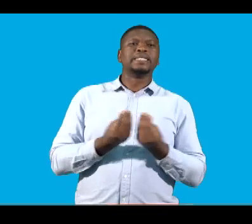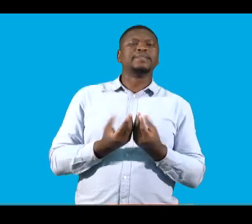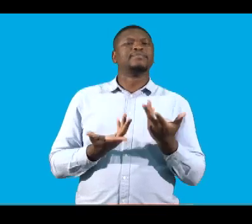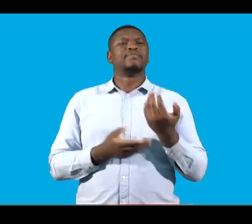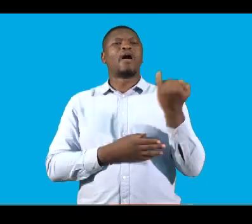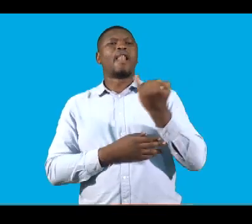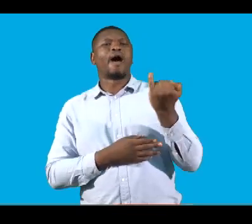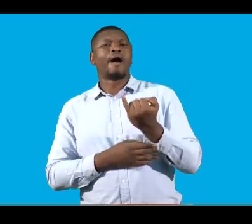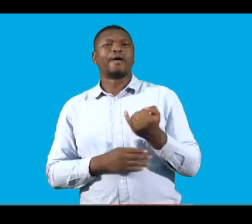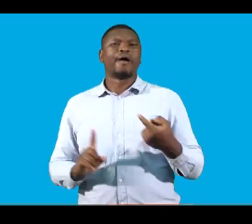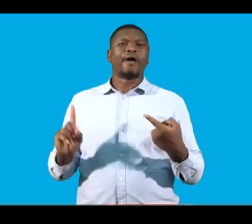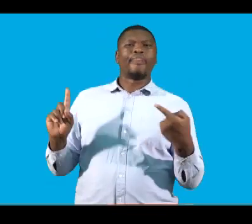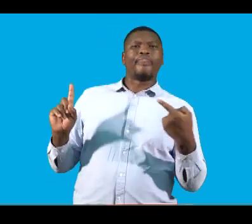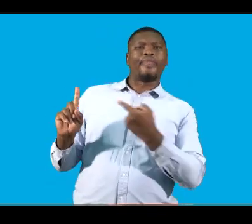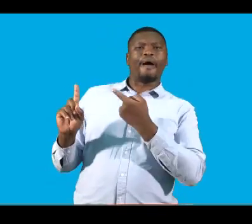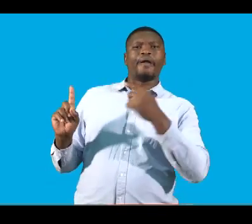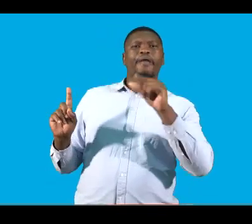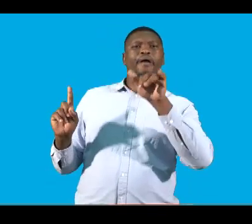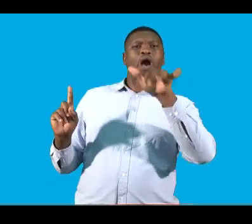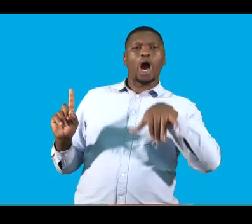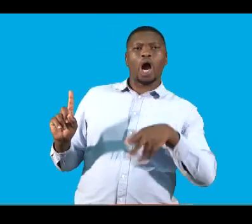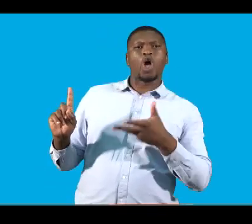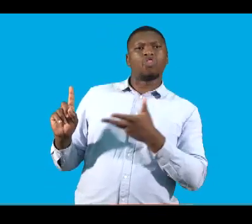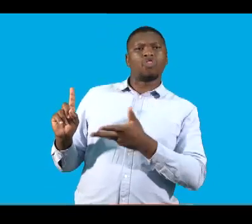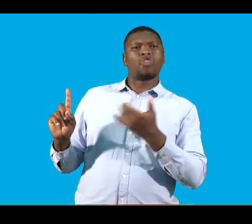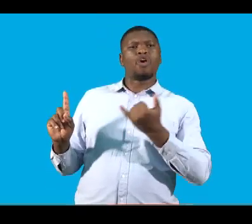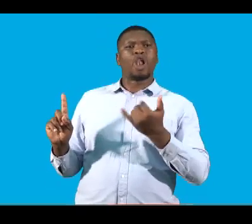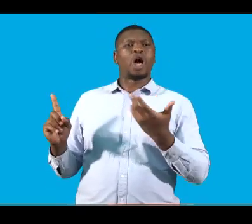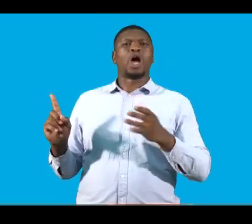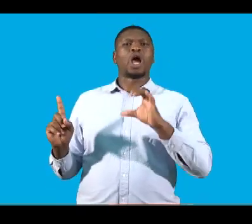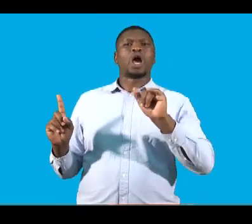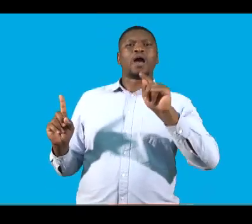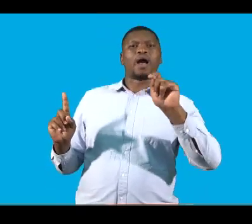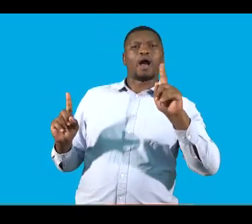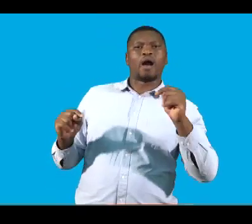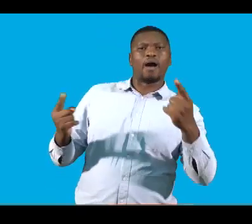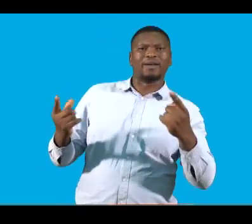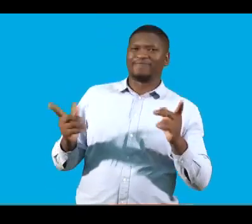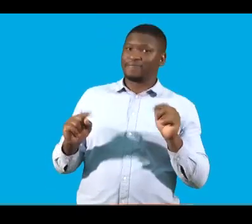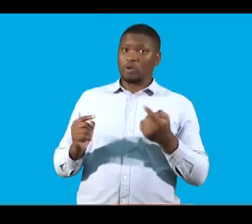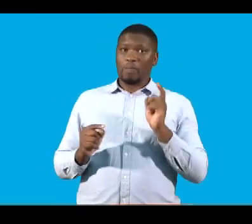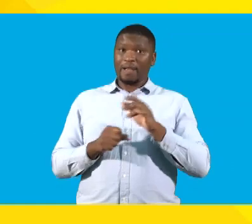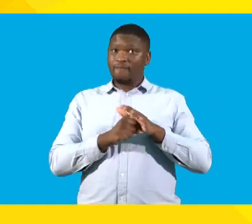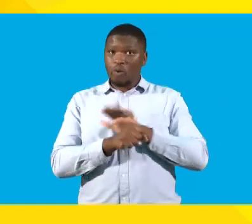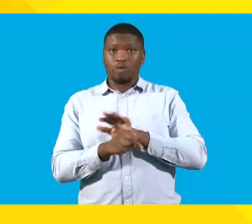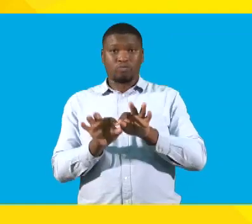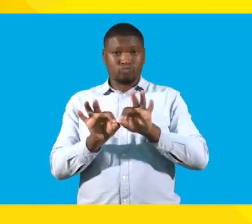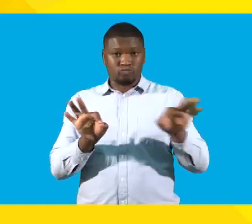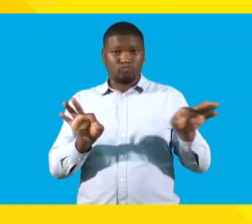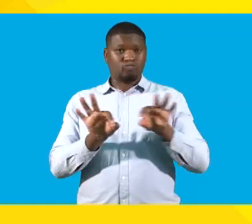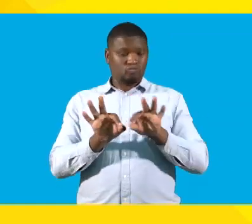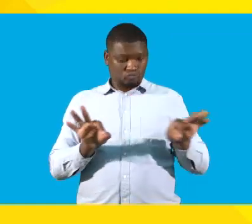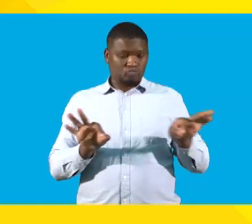saying things, that guy, and use contractions, for example, can't. All of this lapses